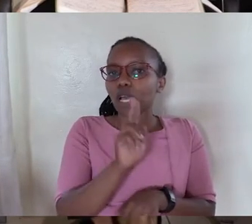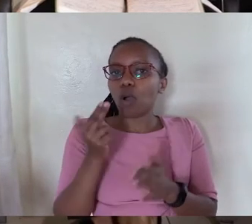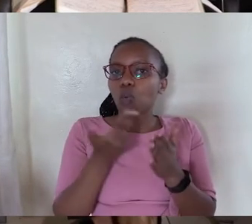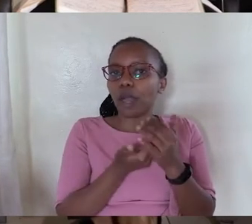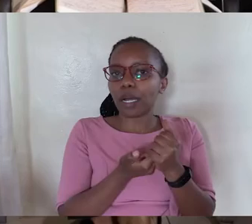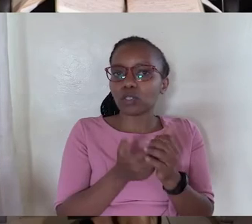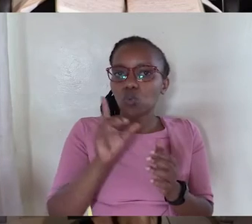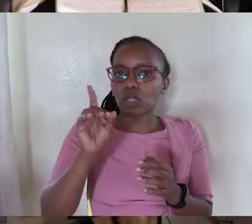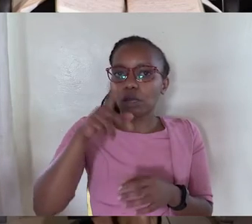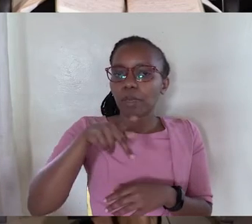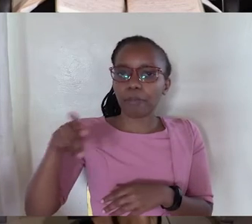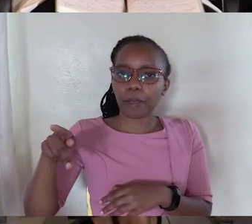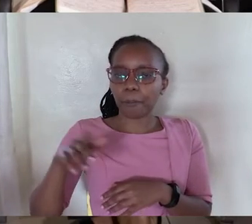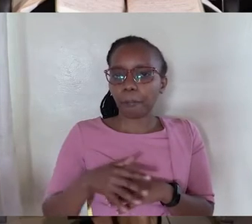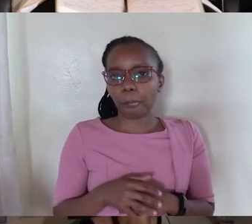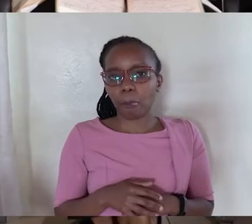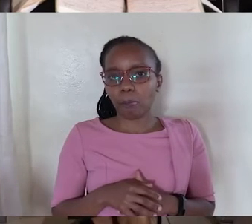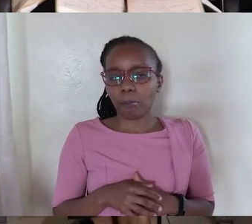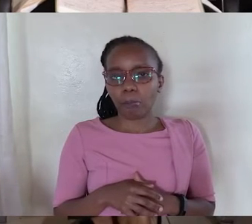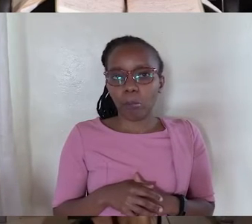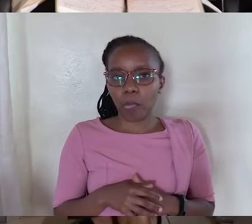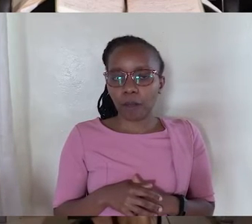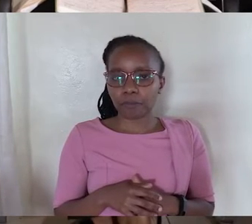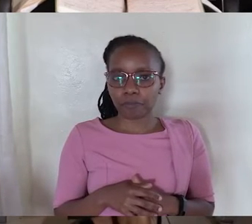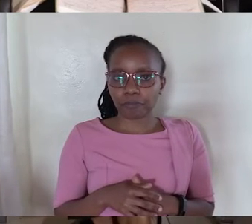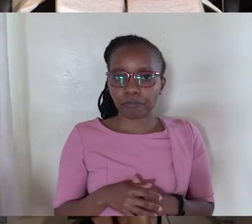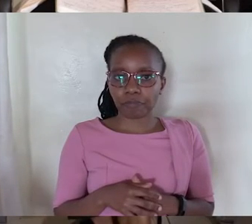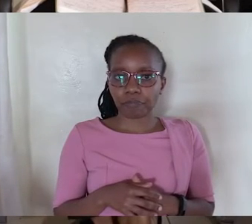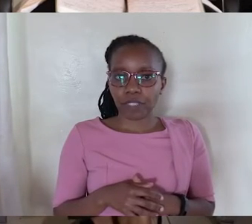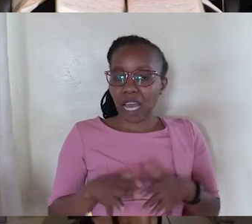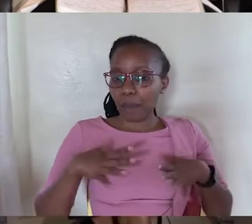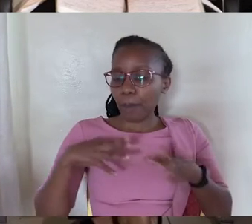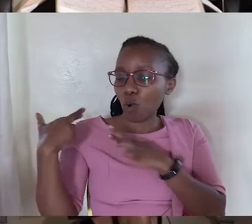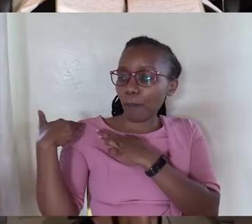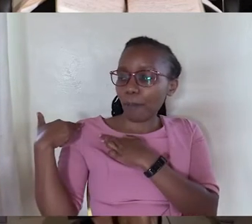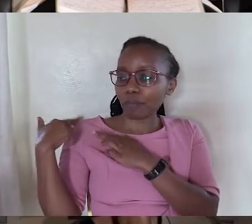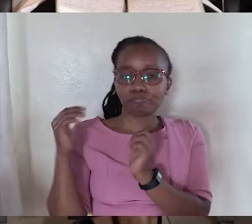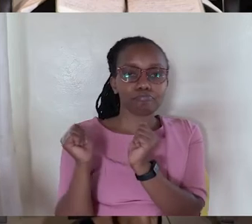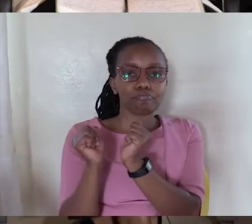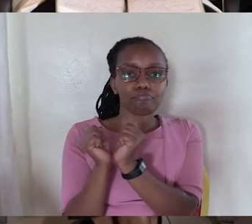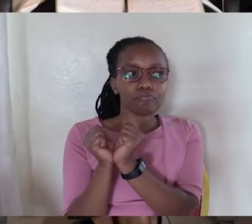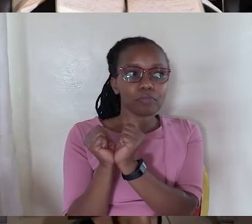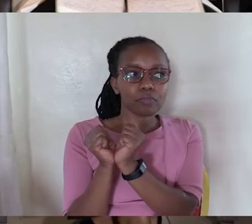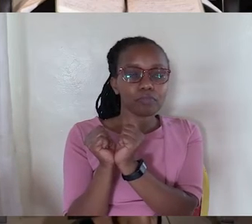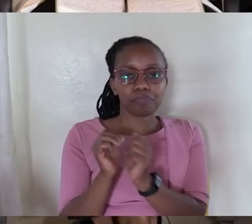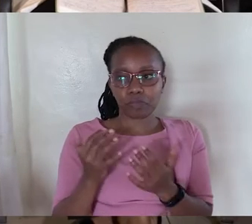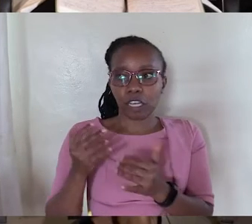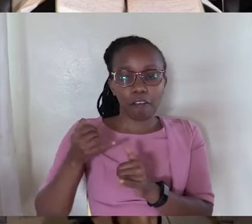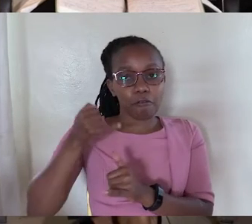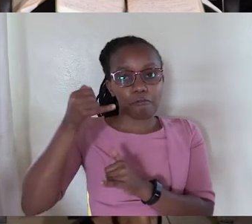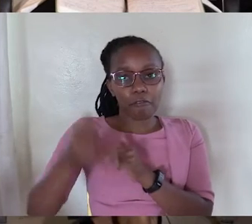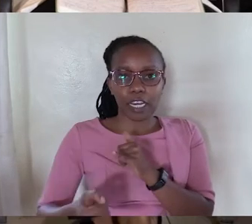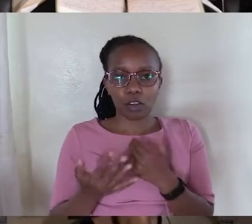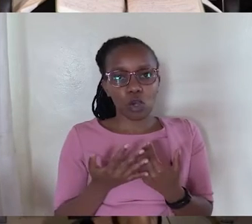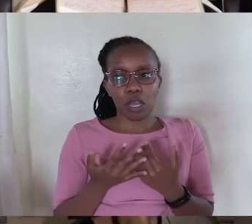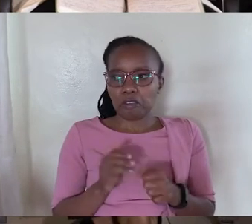with the DPP to try and bring these perpetrators to book. Finally, we cannot